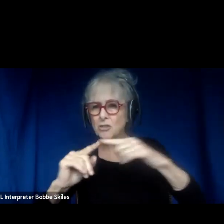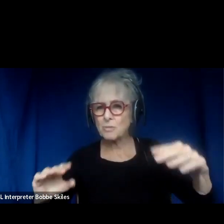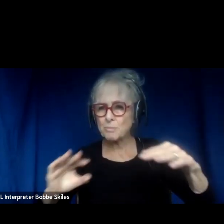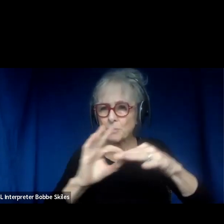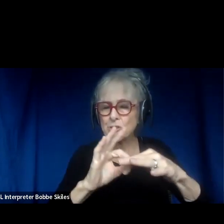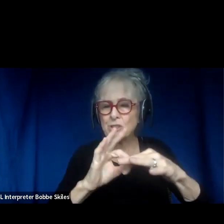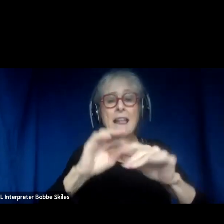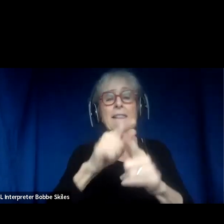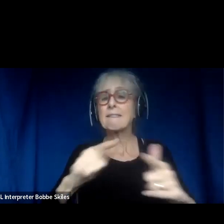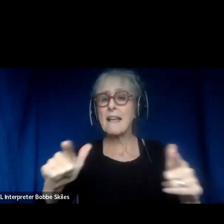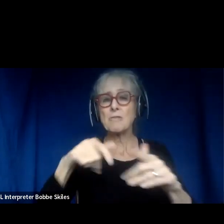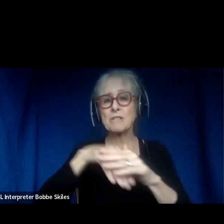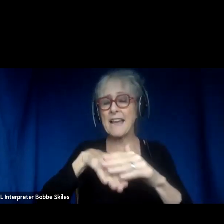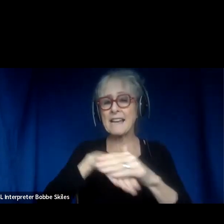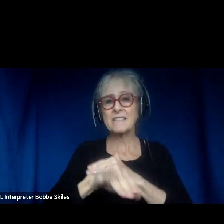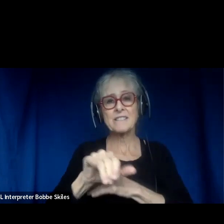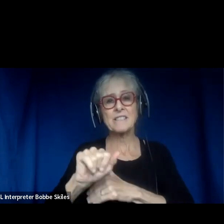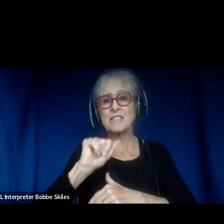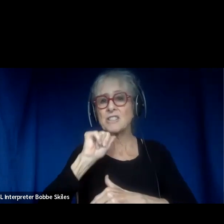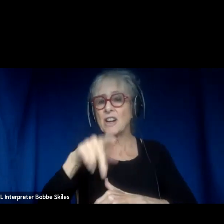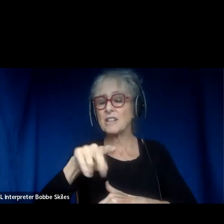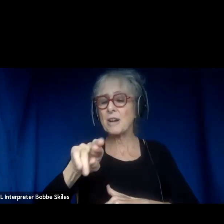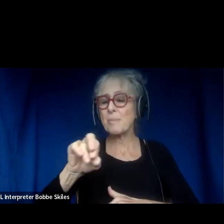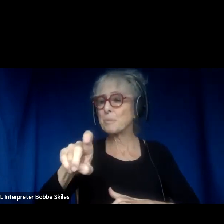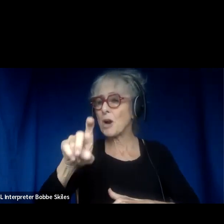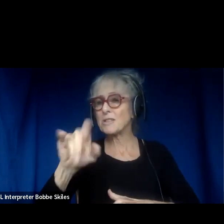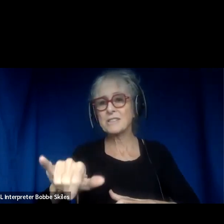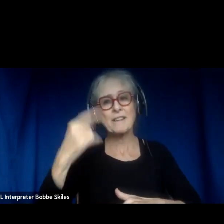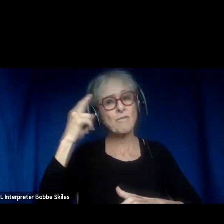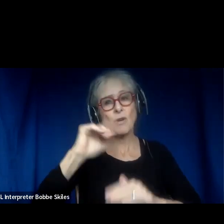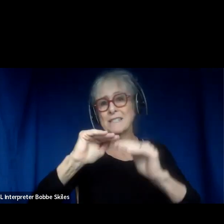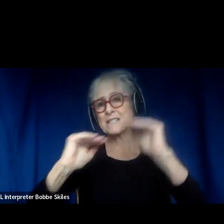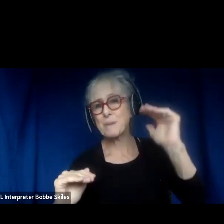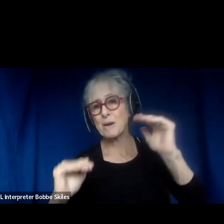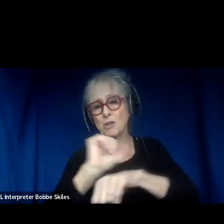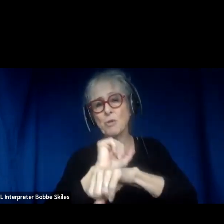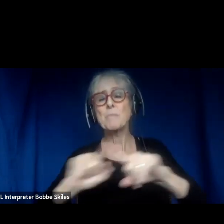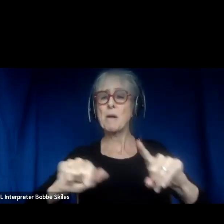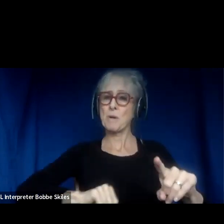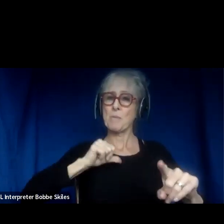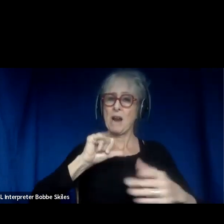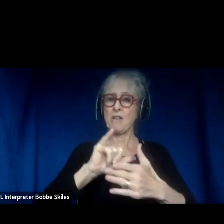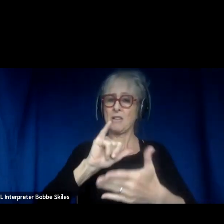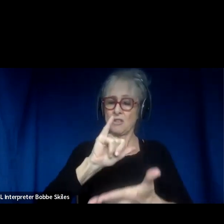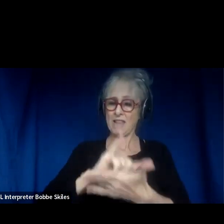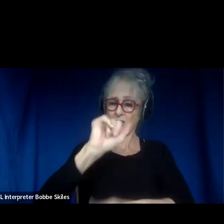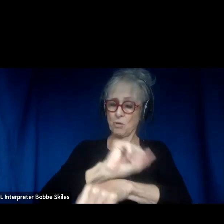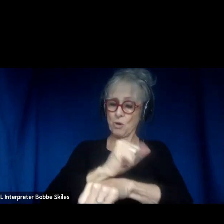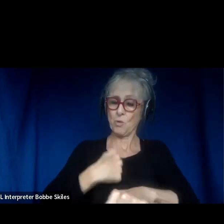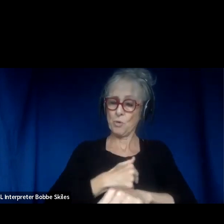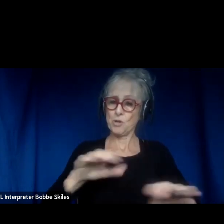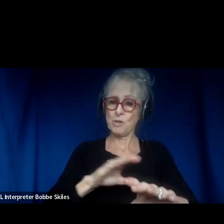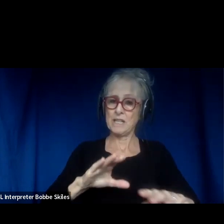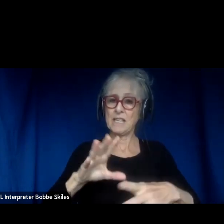not a proxy for disparity work, but we're also proud that the work that we're doing spans